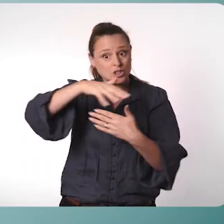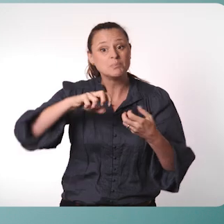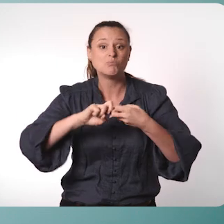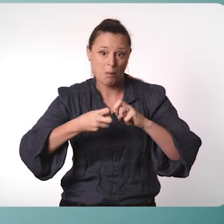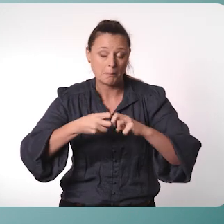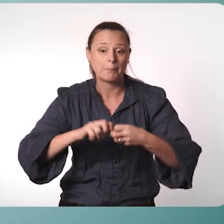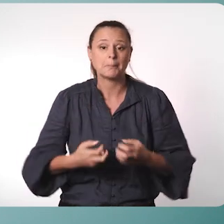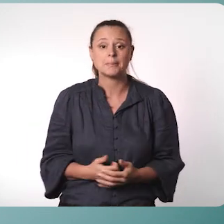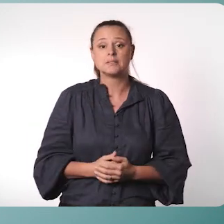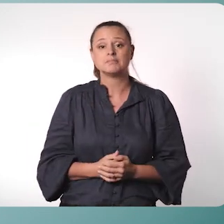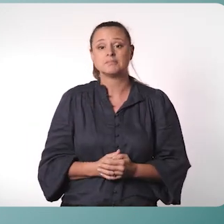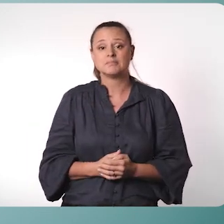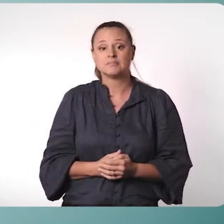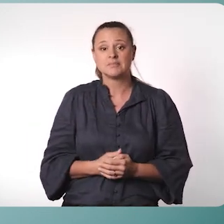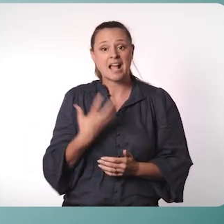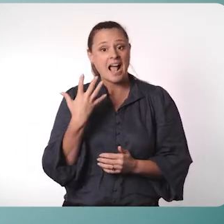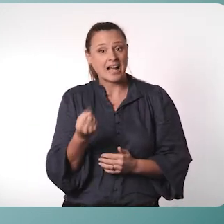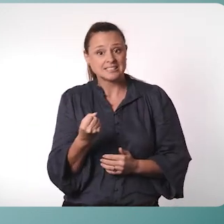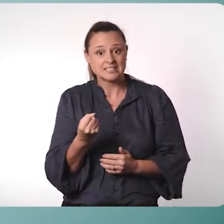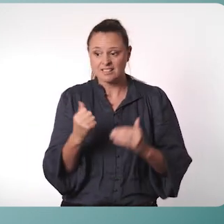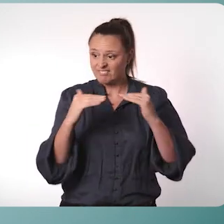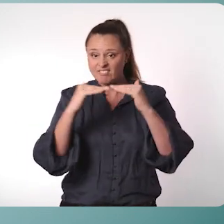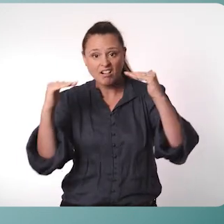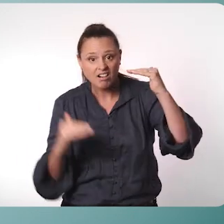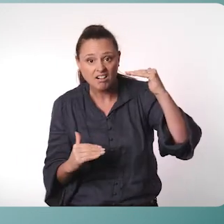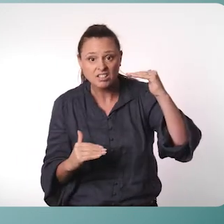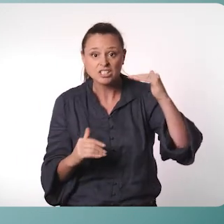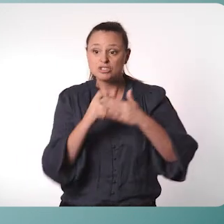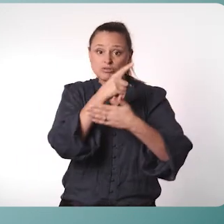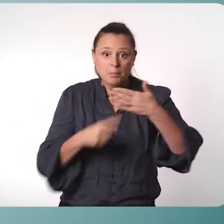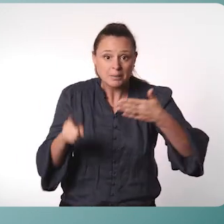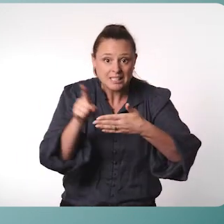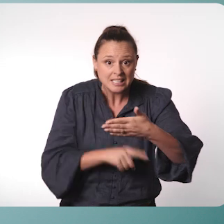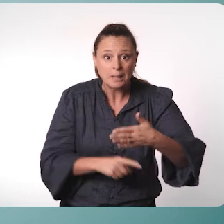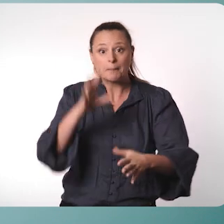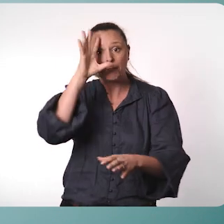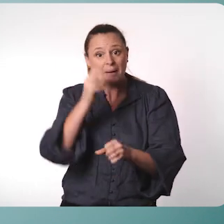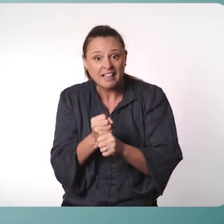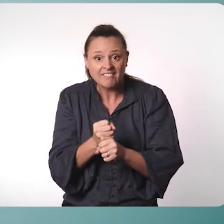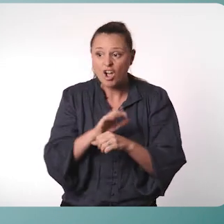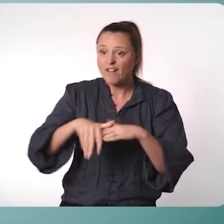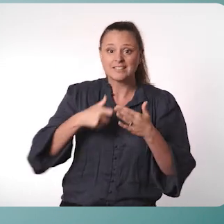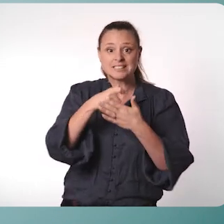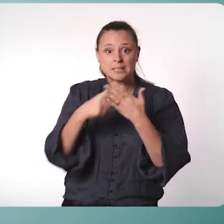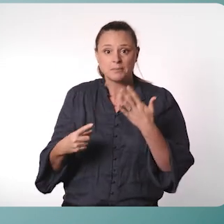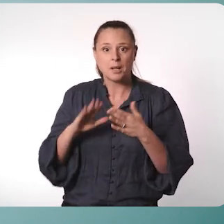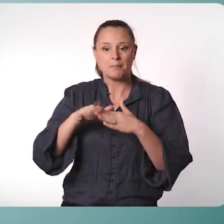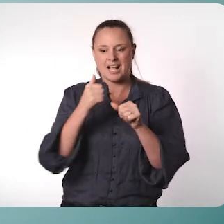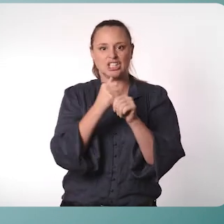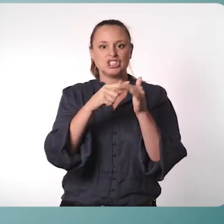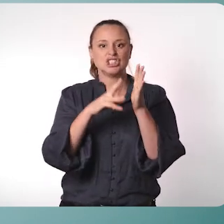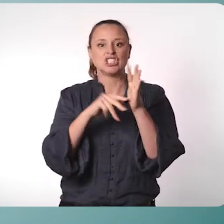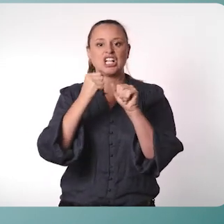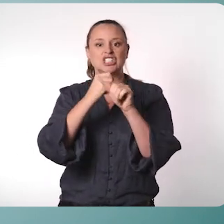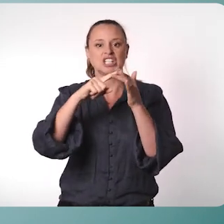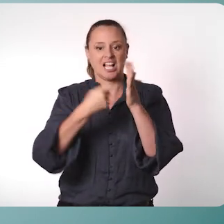is a social problem. It is driven by unfair, discriminatory beliefs about disability and gender.